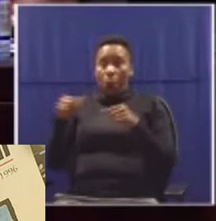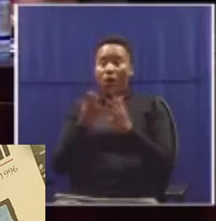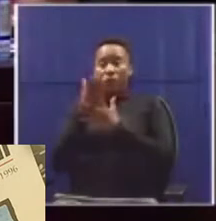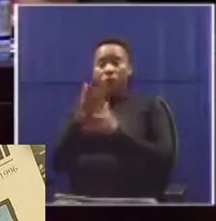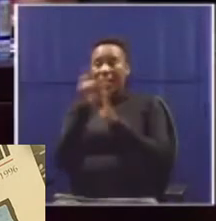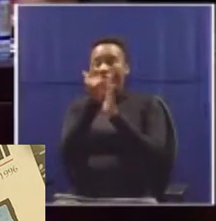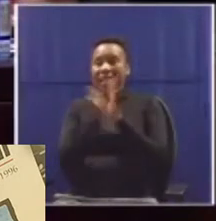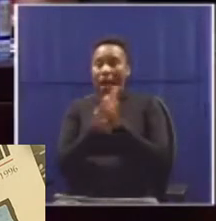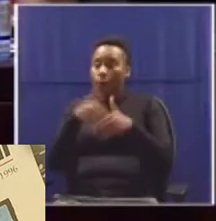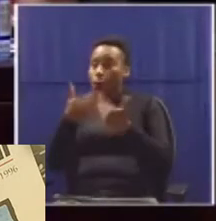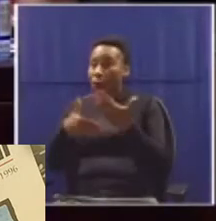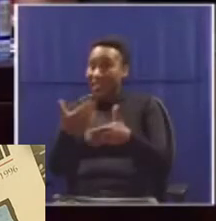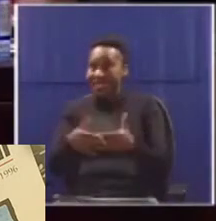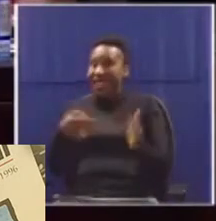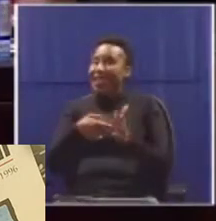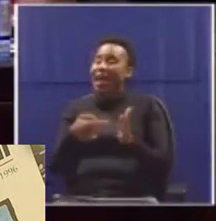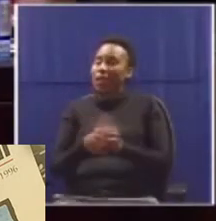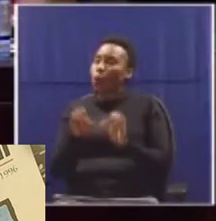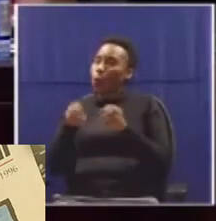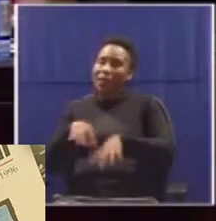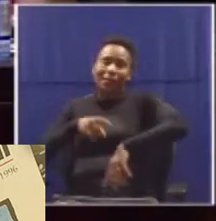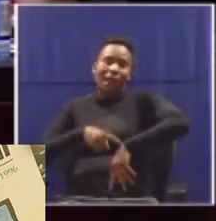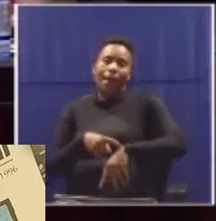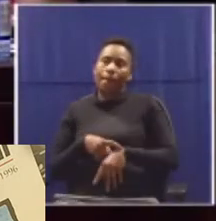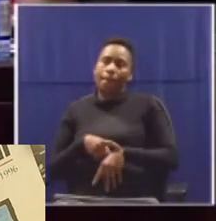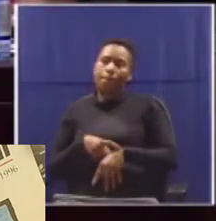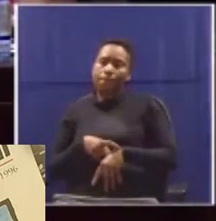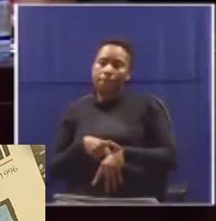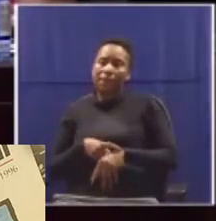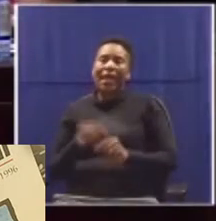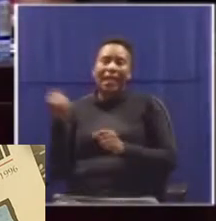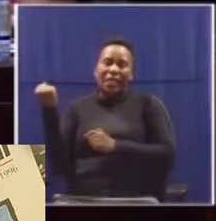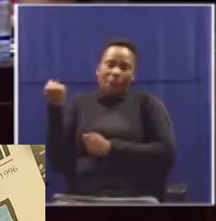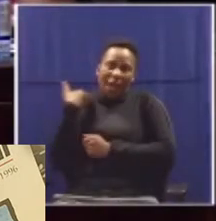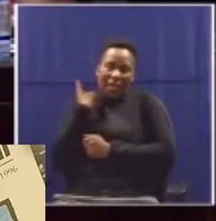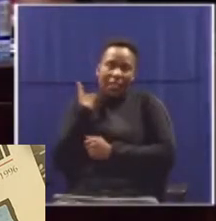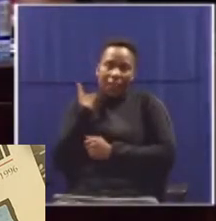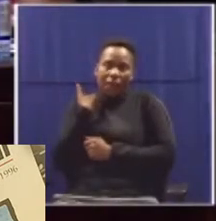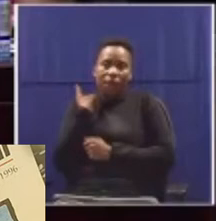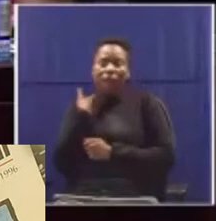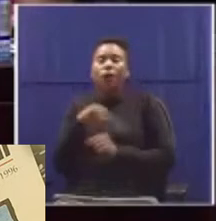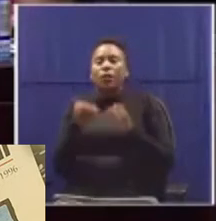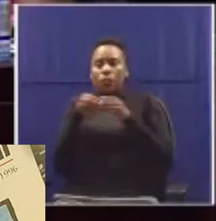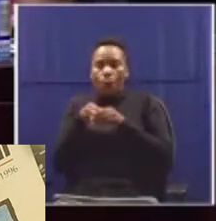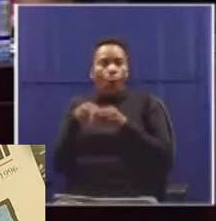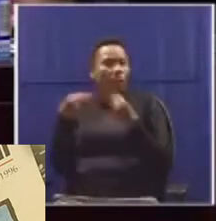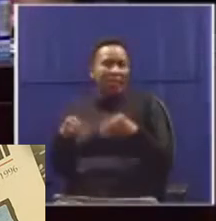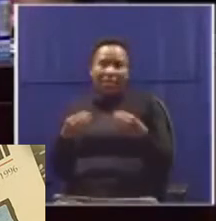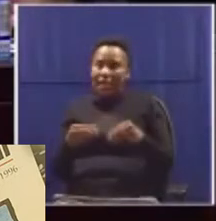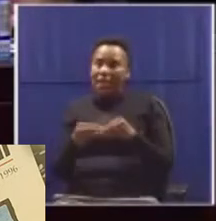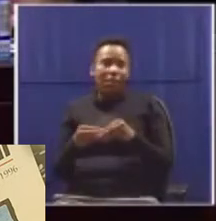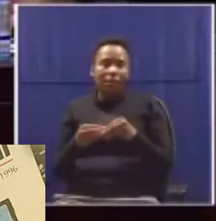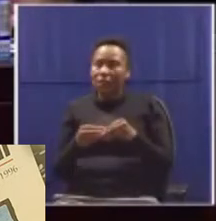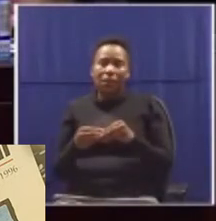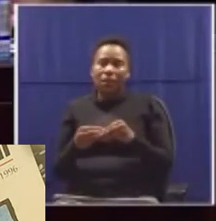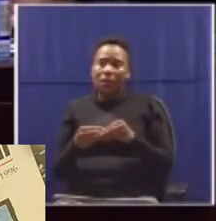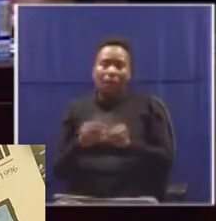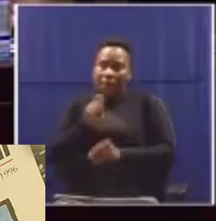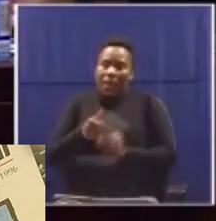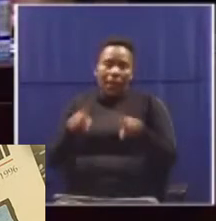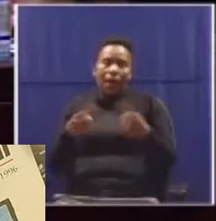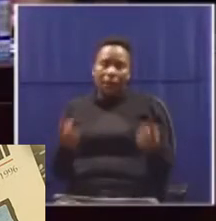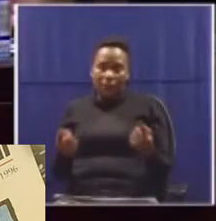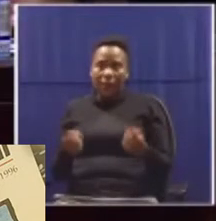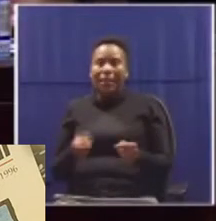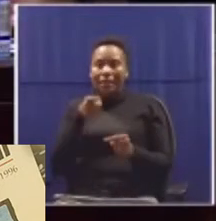the local process is time consuming costly which small business cannot afford therefore it is important that small